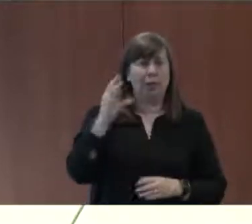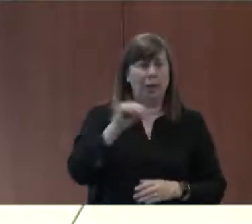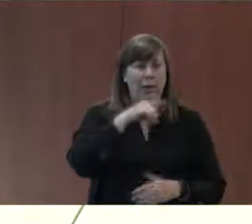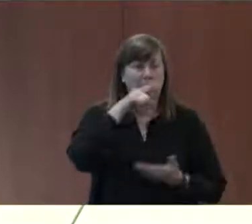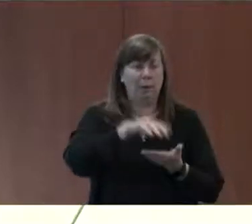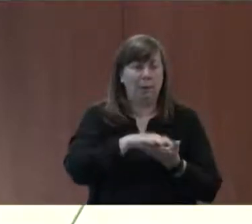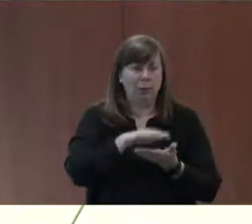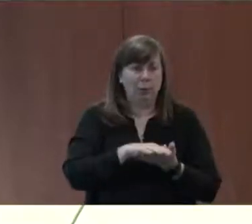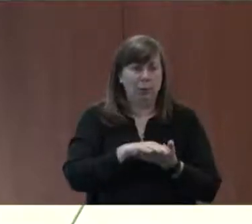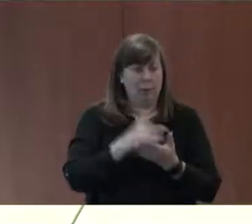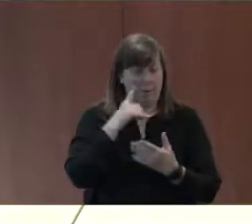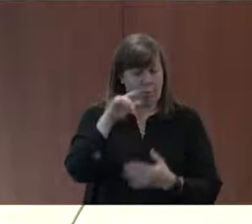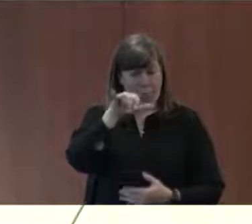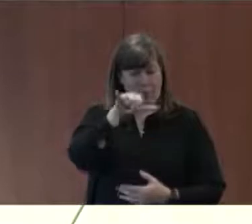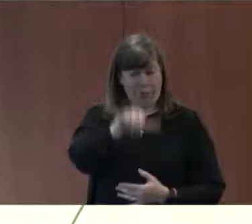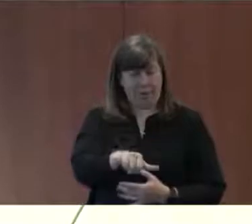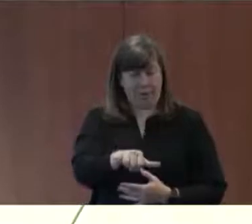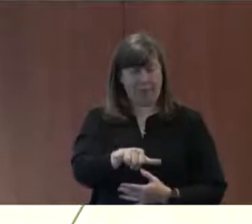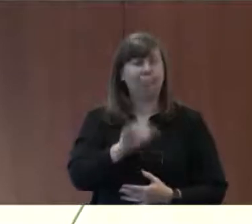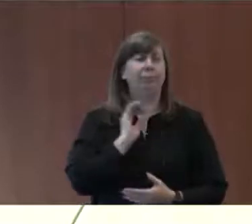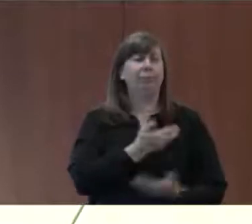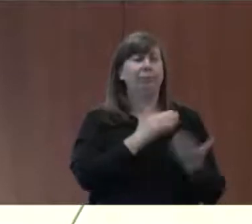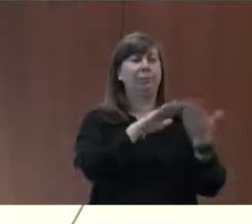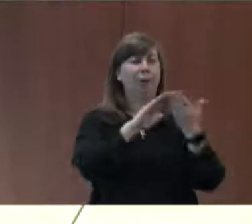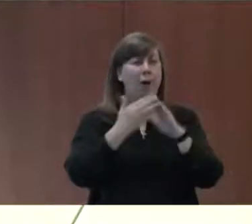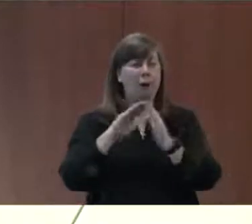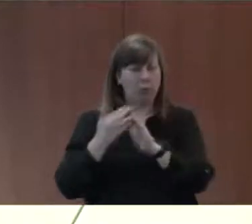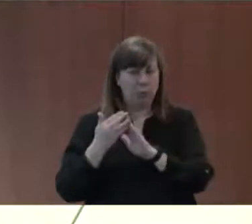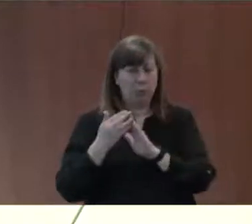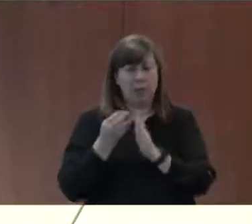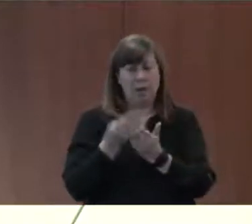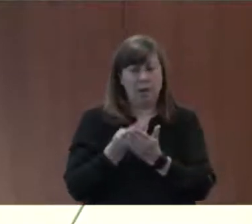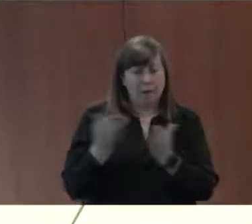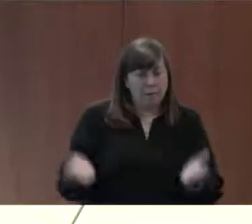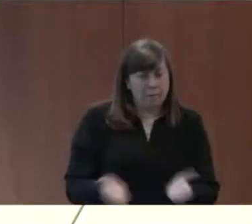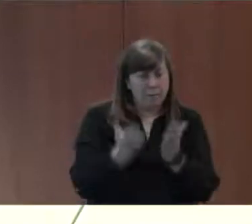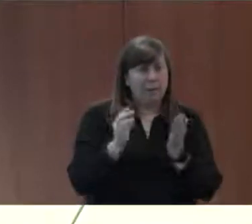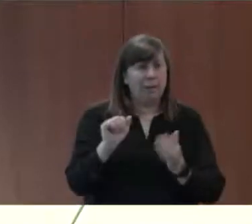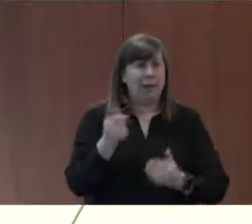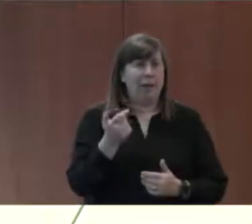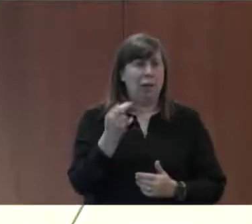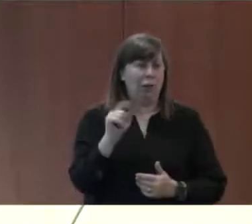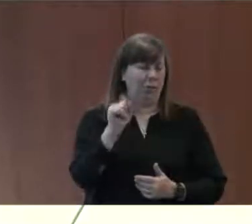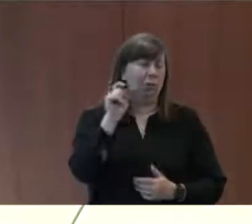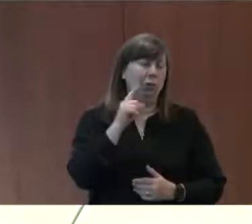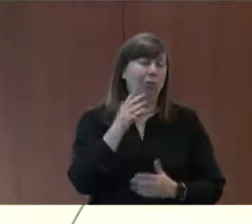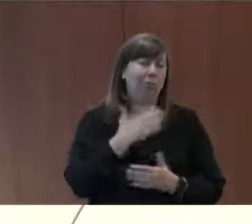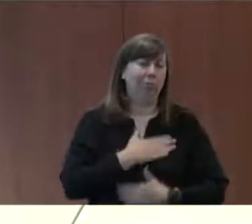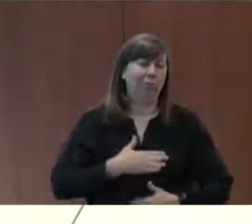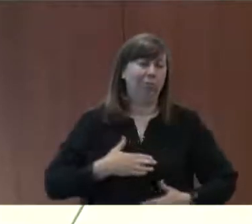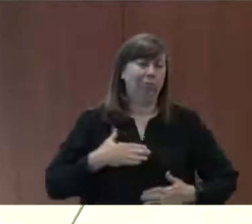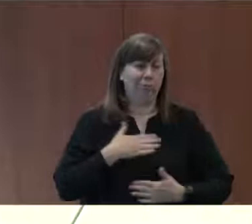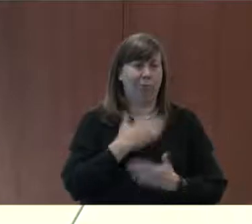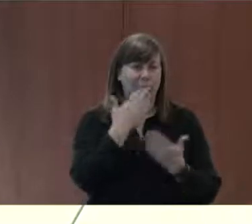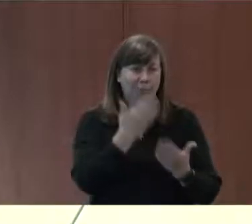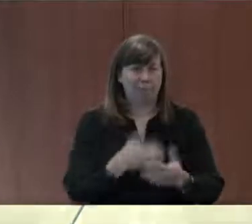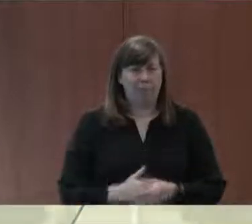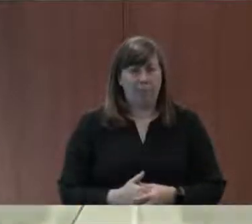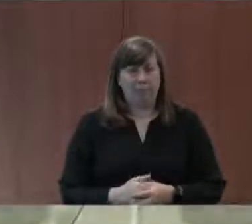Public Schools, and for that, our community and our funding agents should be grateful.